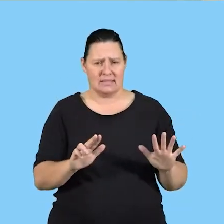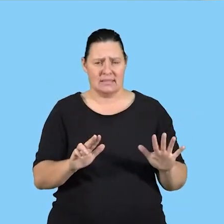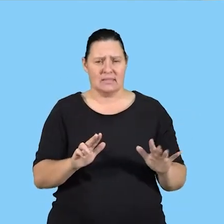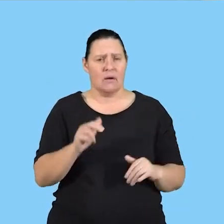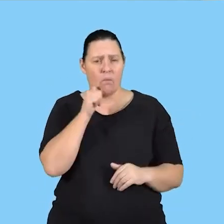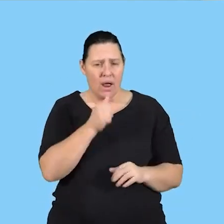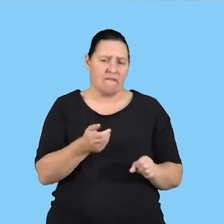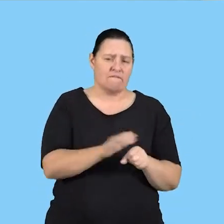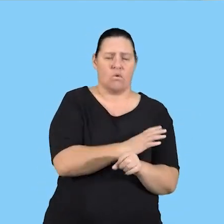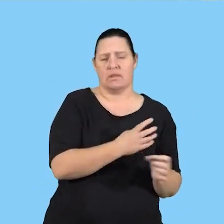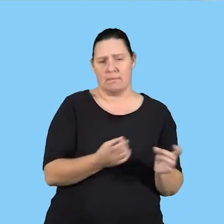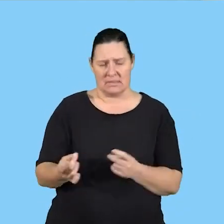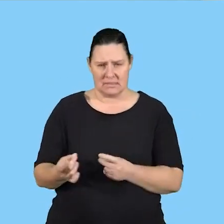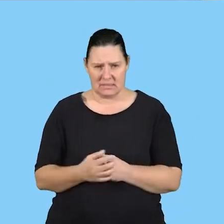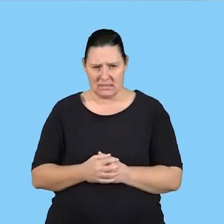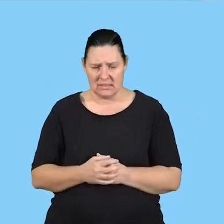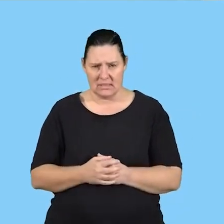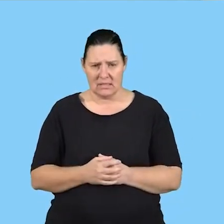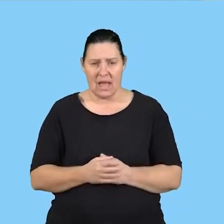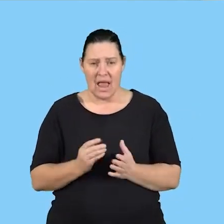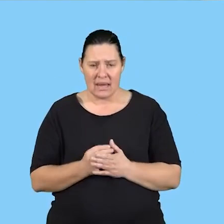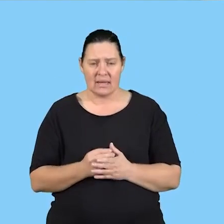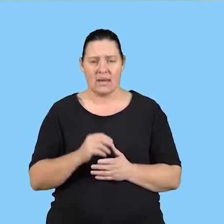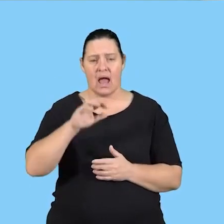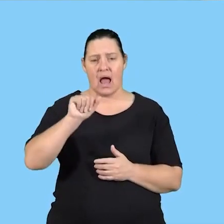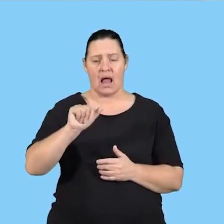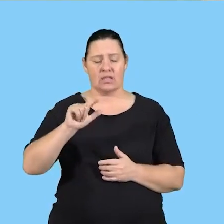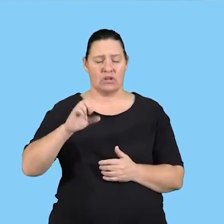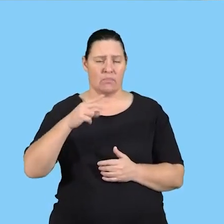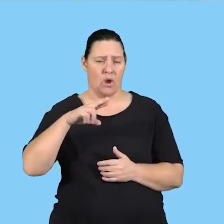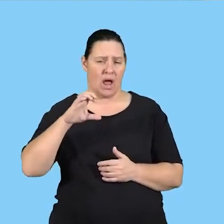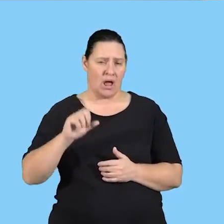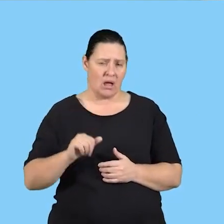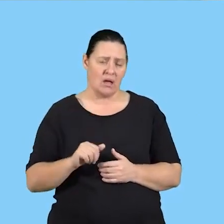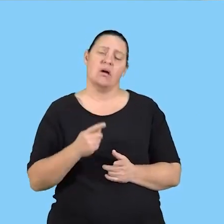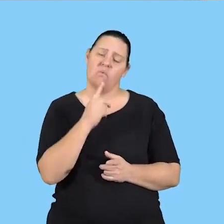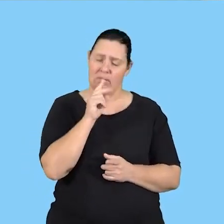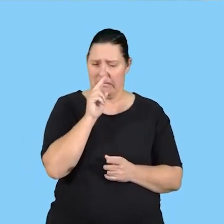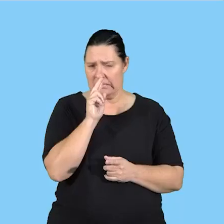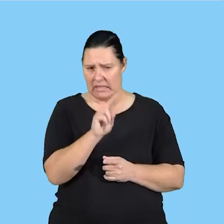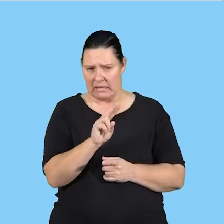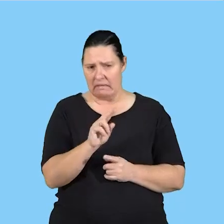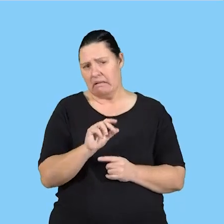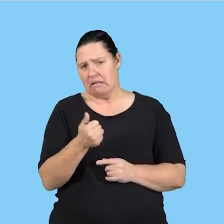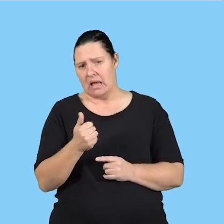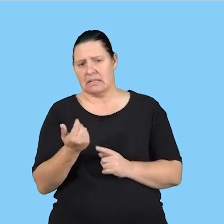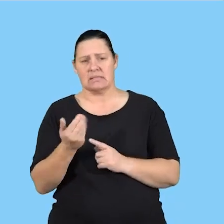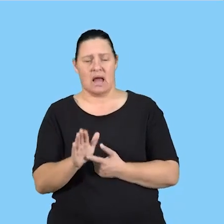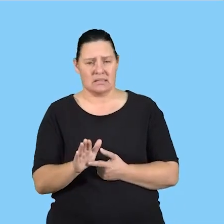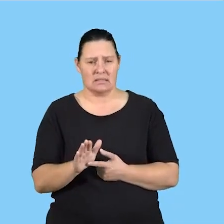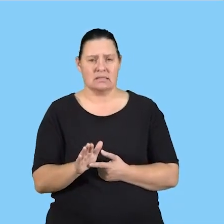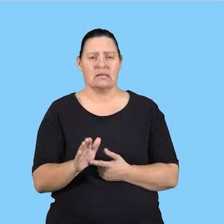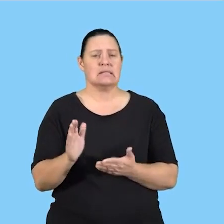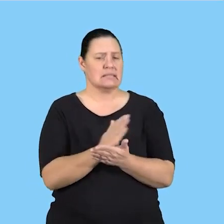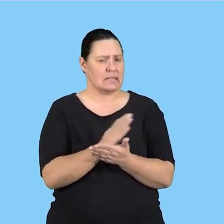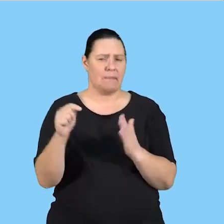it comes to whole numbers. And then when it comes to algebraic expressions, you will see when we're talking to the next slide, there